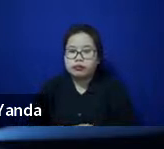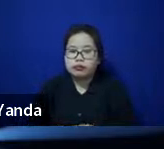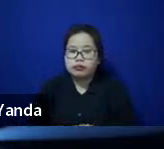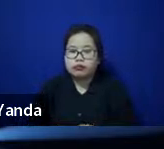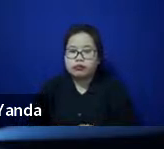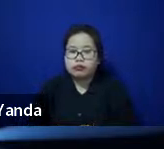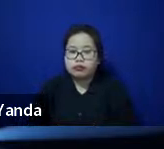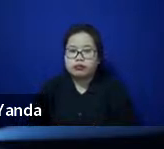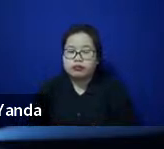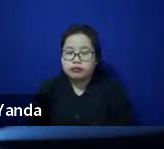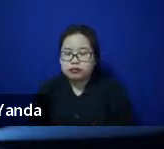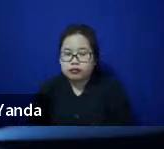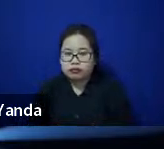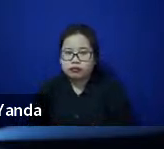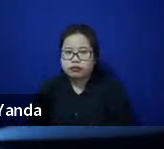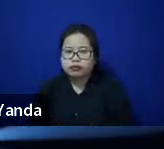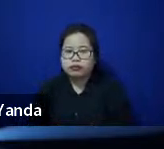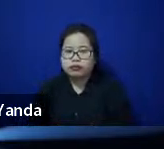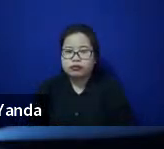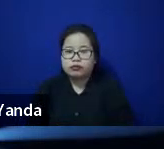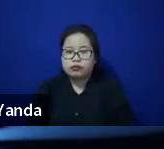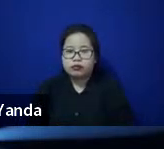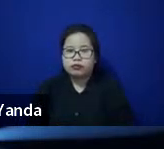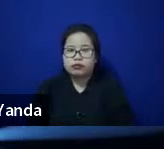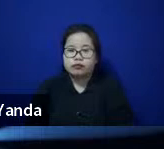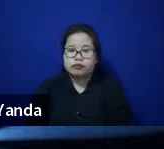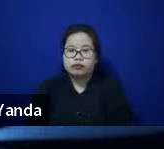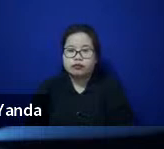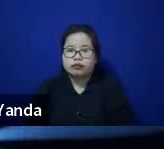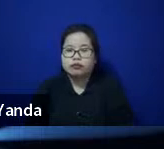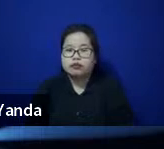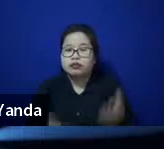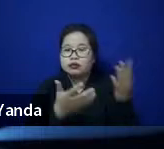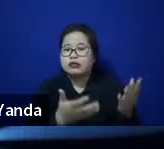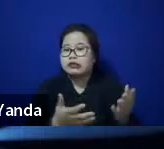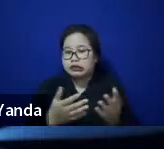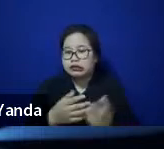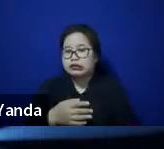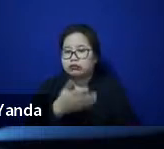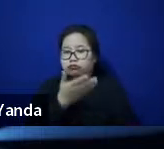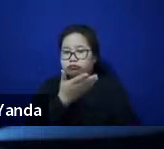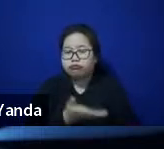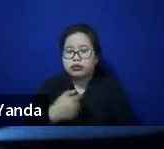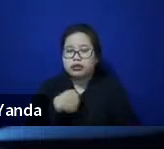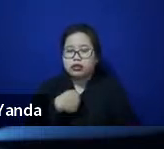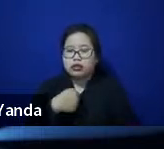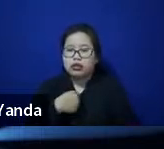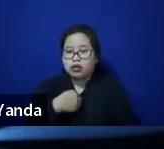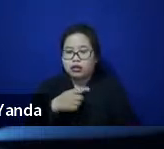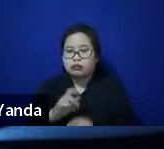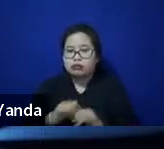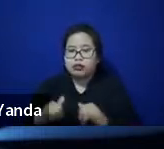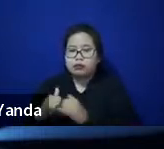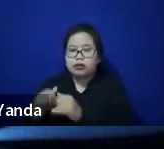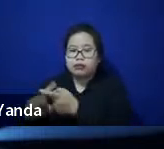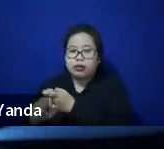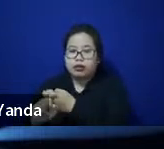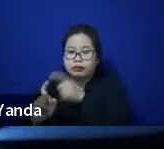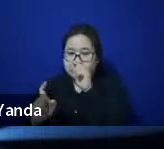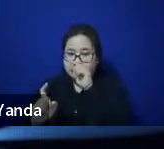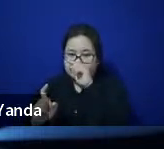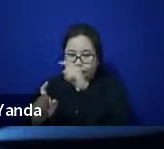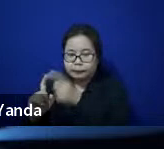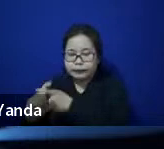there's myself there with a late good friend of mine. We're playing